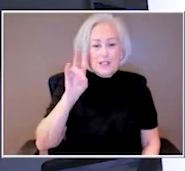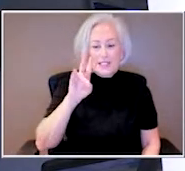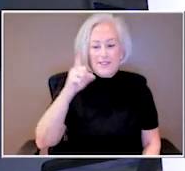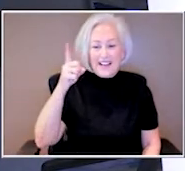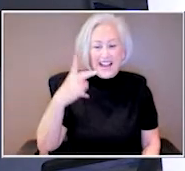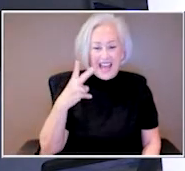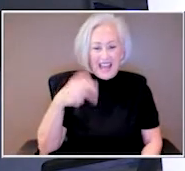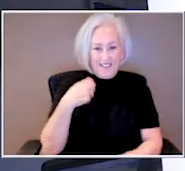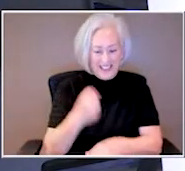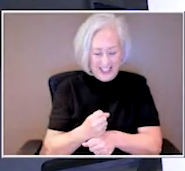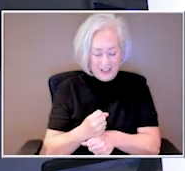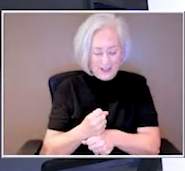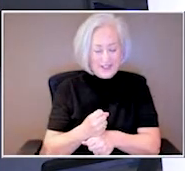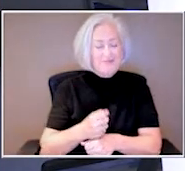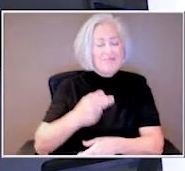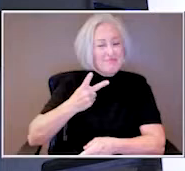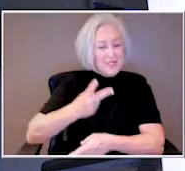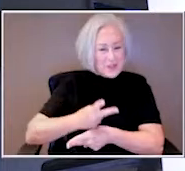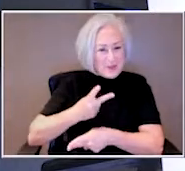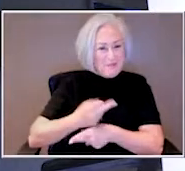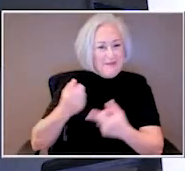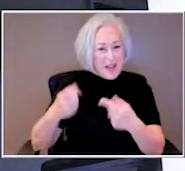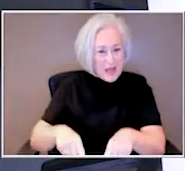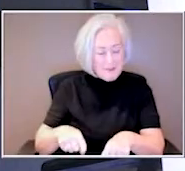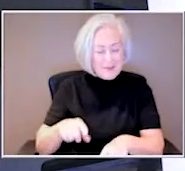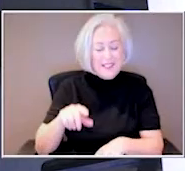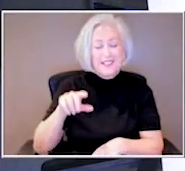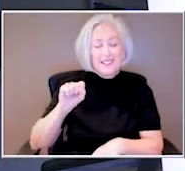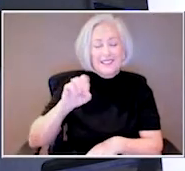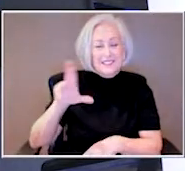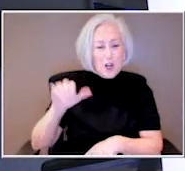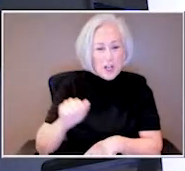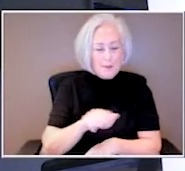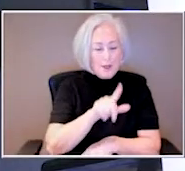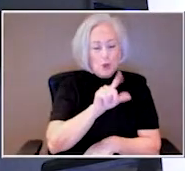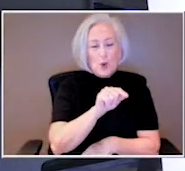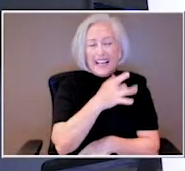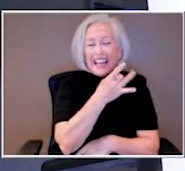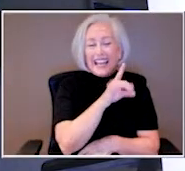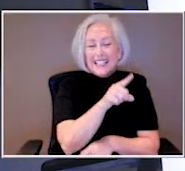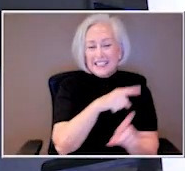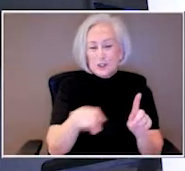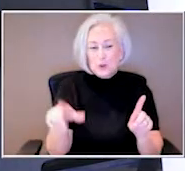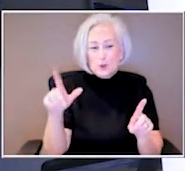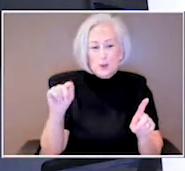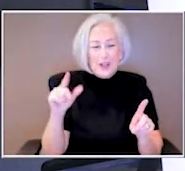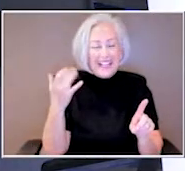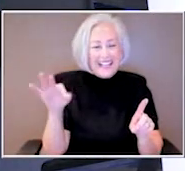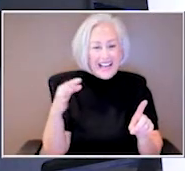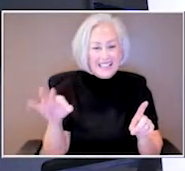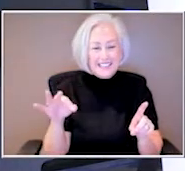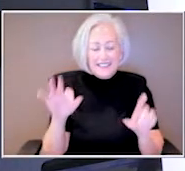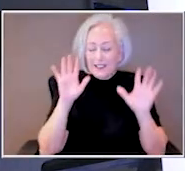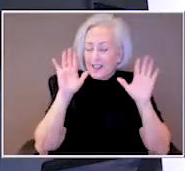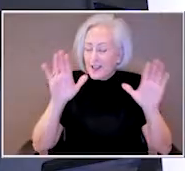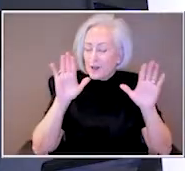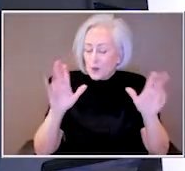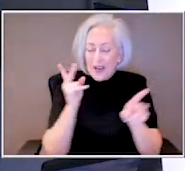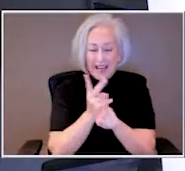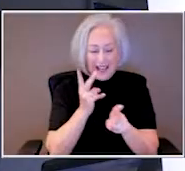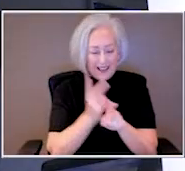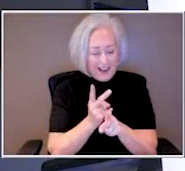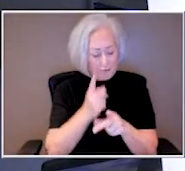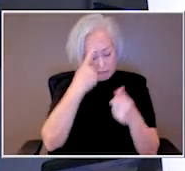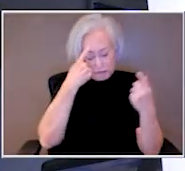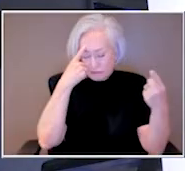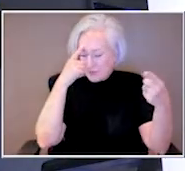at the Sarcoma Center in 2018 to 2019. I have received nothing but wonderful care. I agree with Ginny. Get out there and